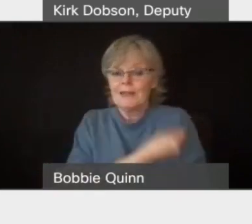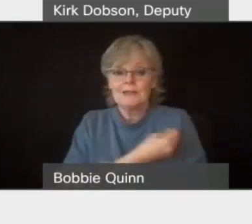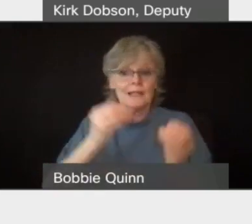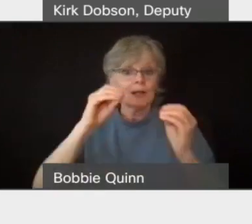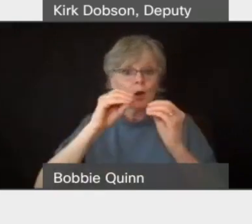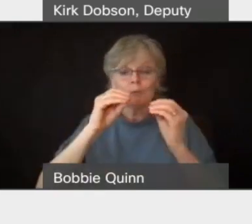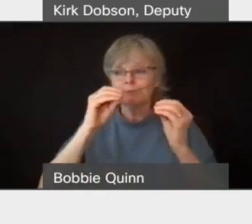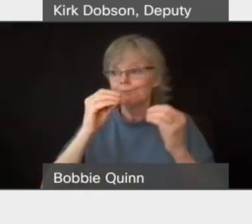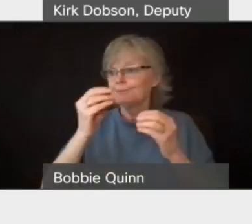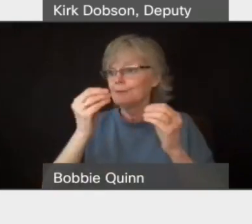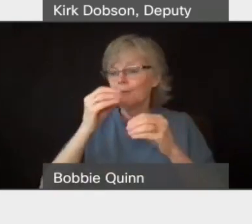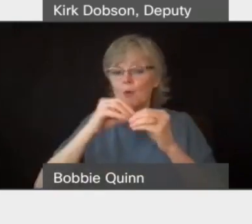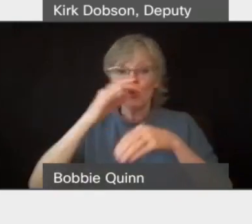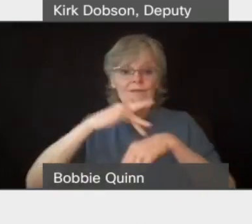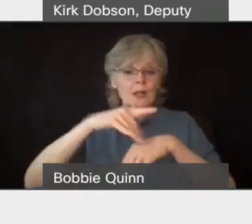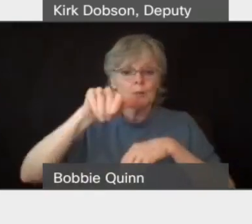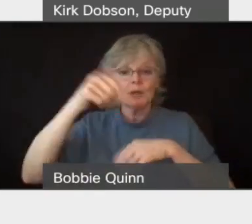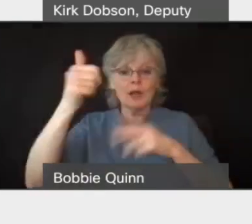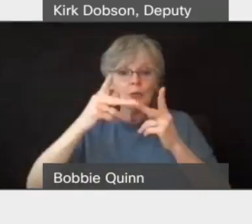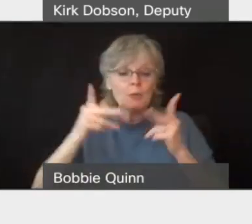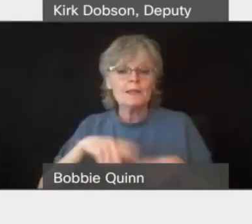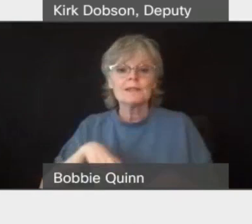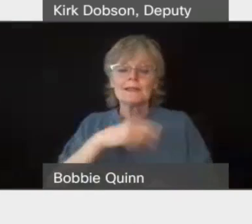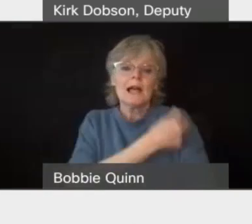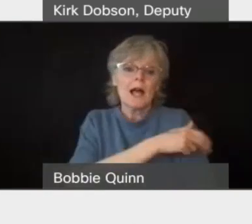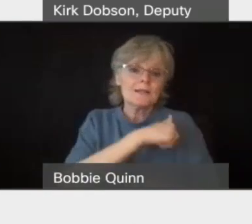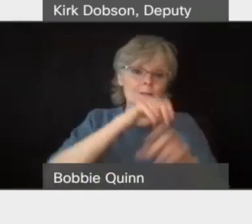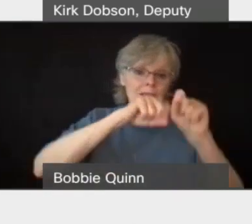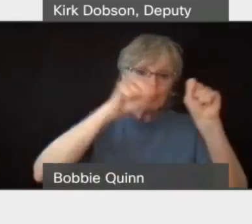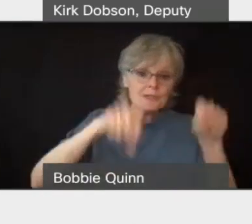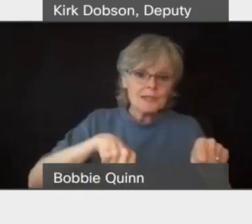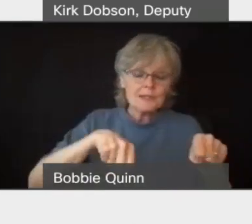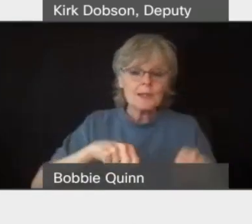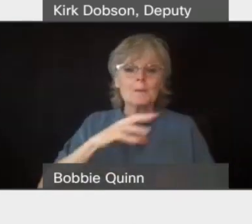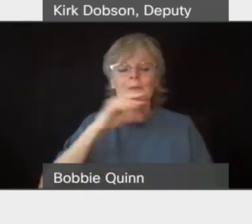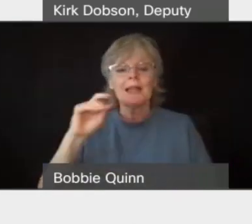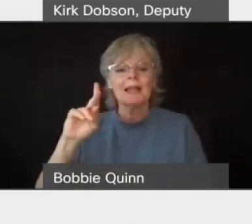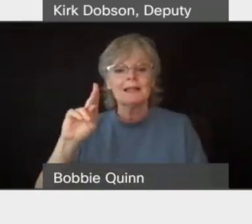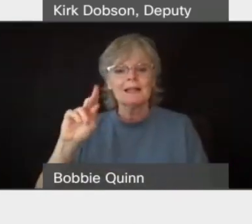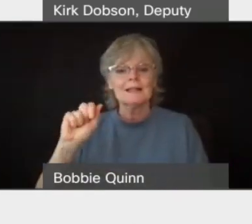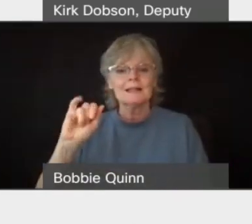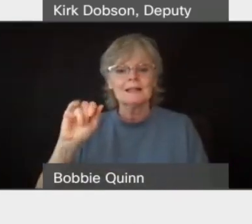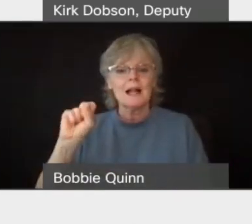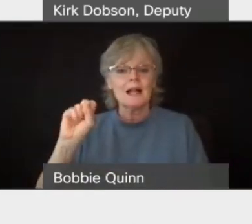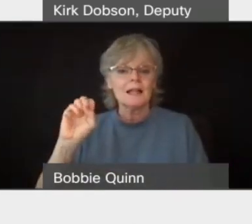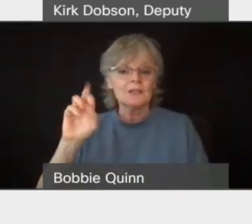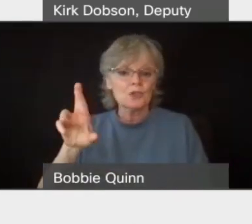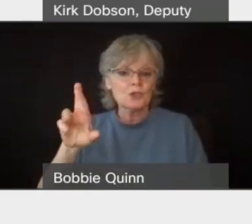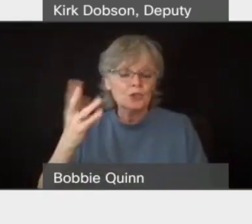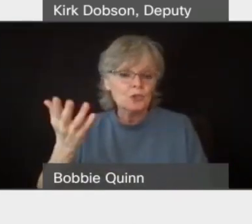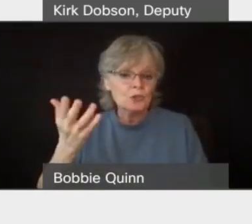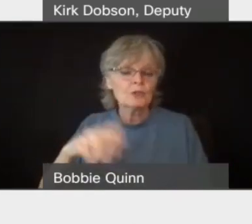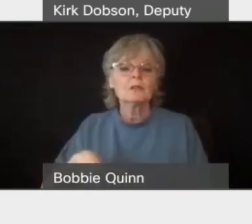People can, all the different hospital systems, as well as Kaiser, or if someone is connected to any